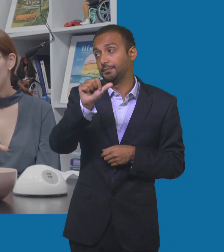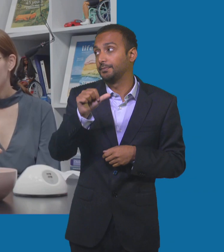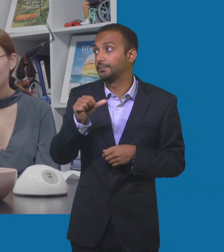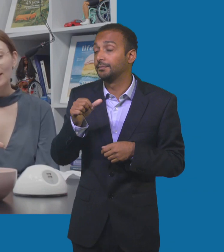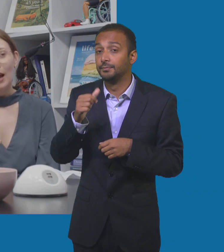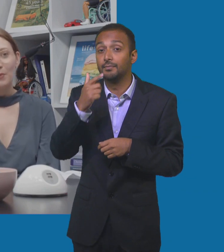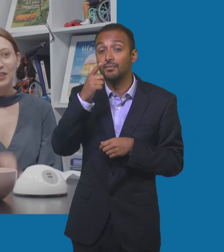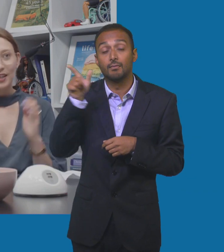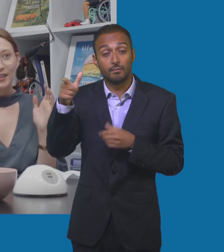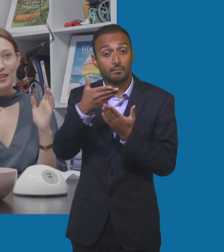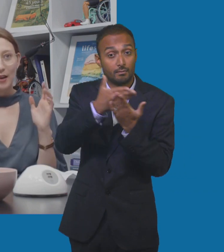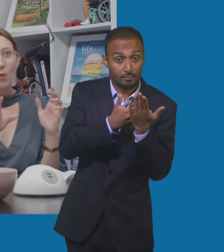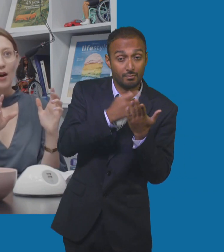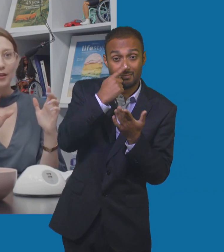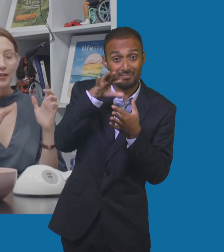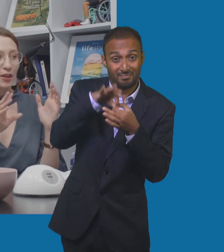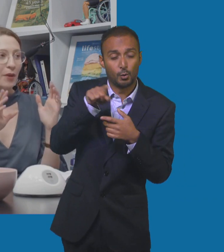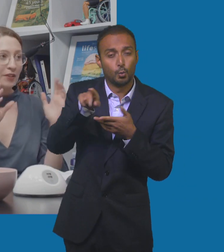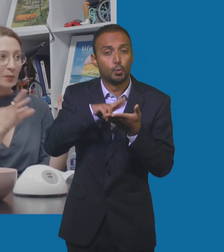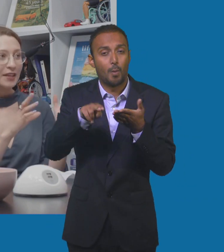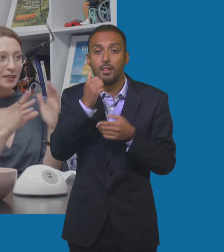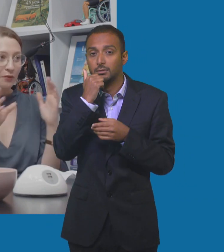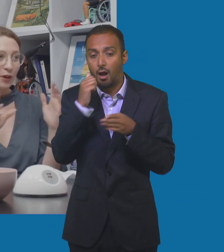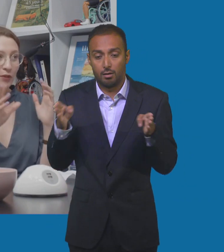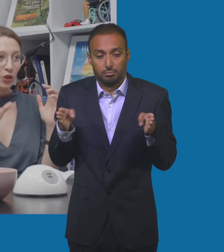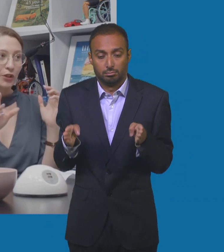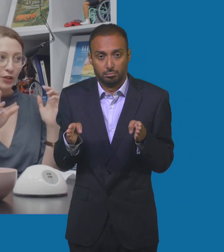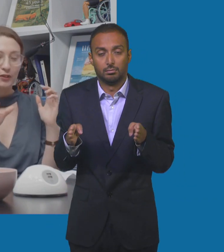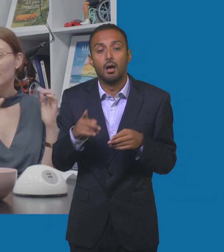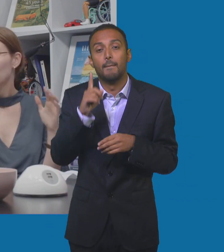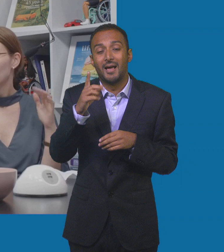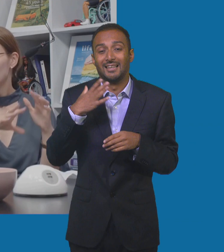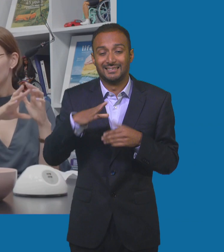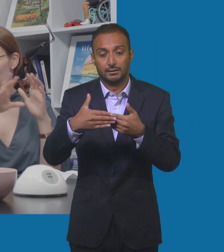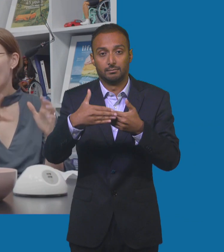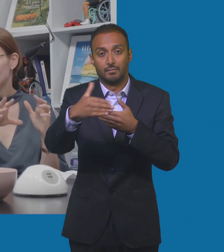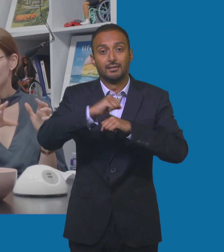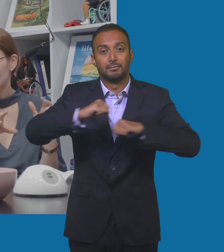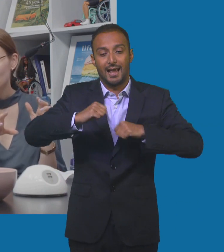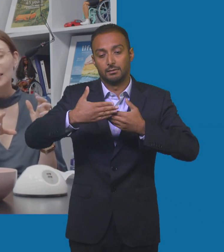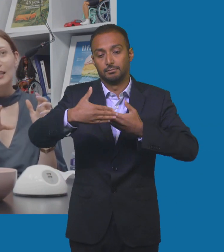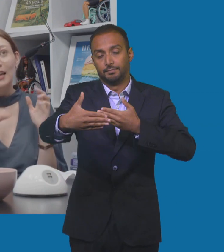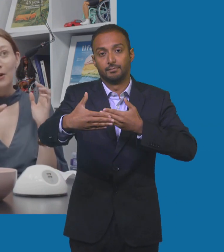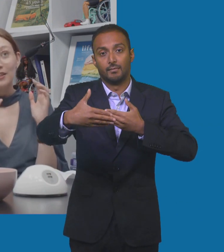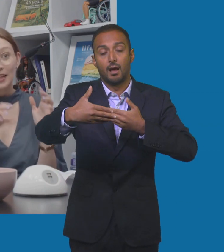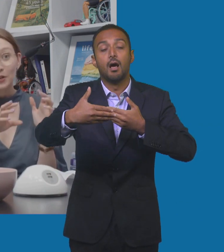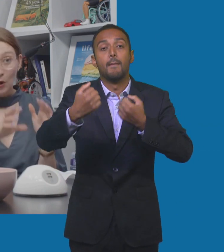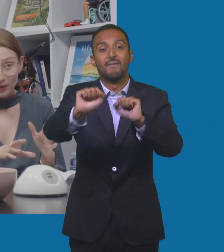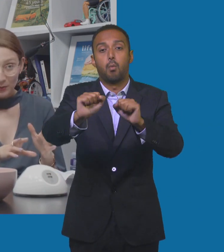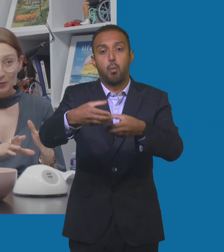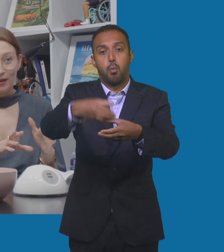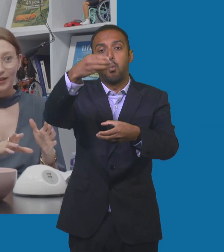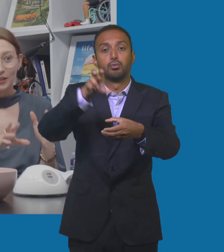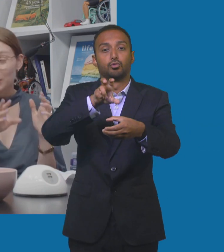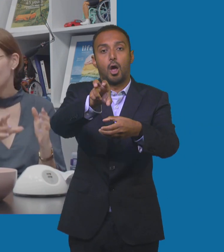standard-sized parking bay, but does require a certain amount of space in front of the charger so that you would be able to access it. Brilliant. Now, the standard